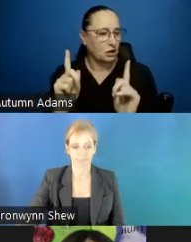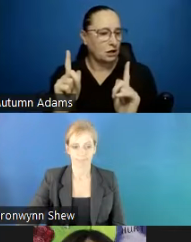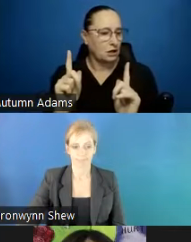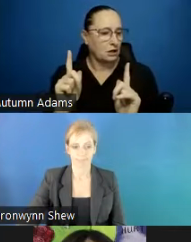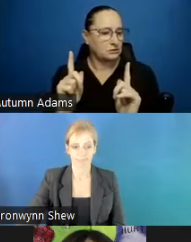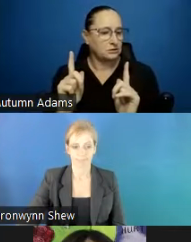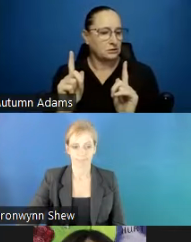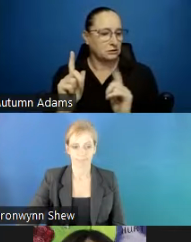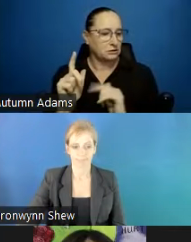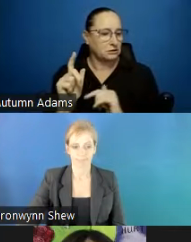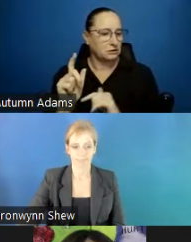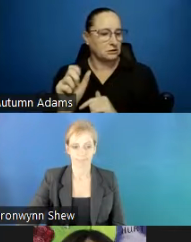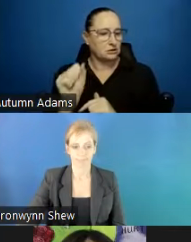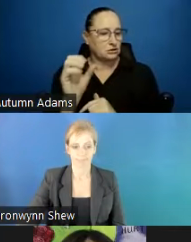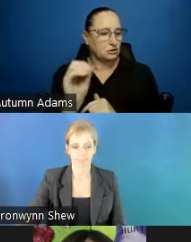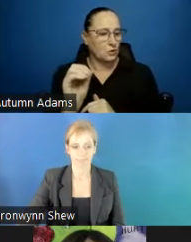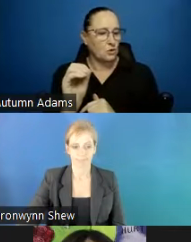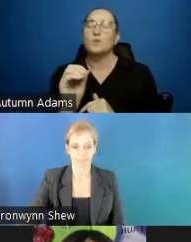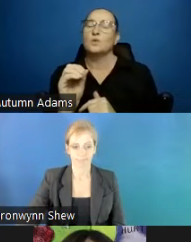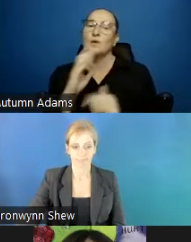the information for later. Next slide, please.